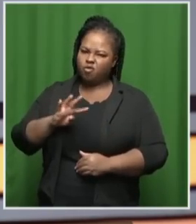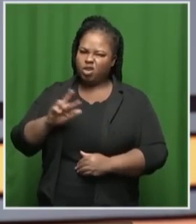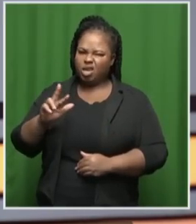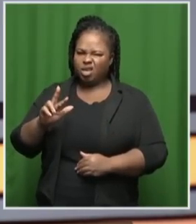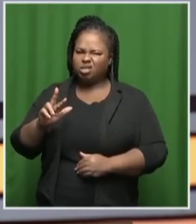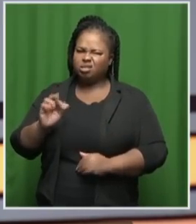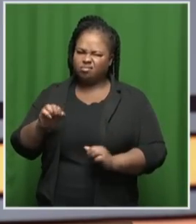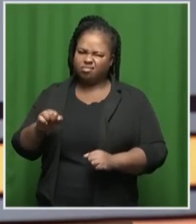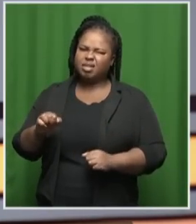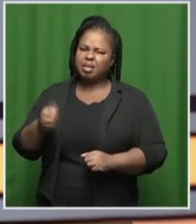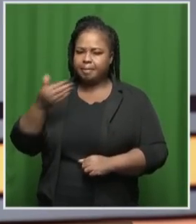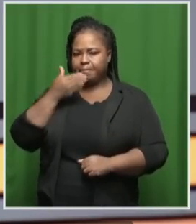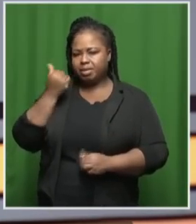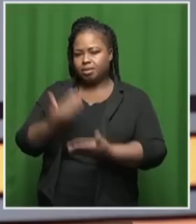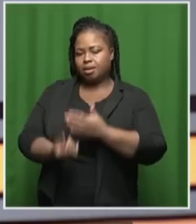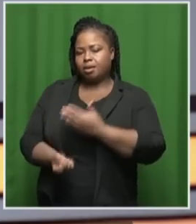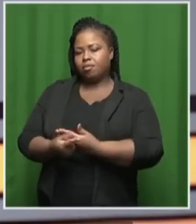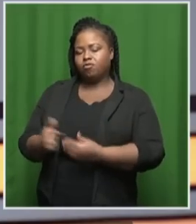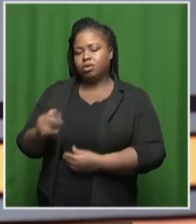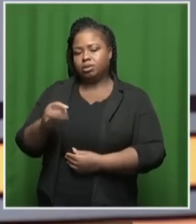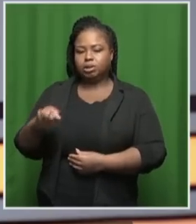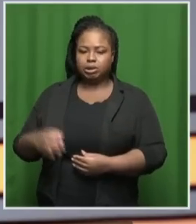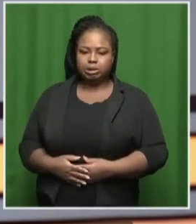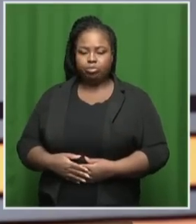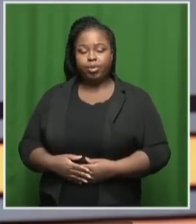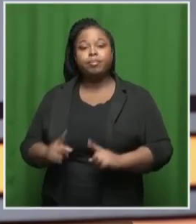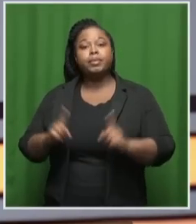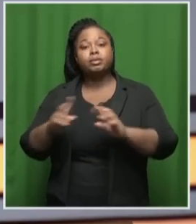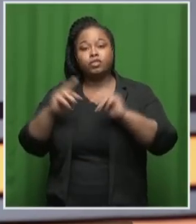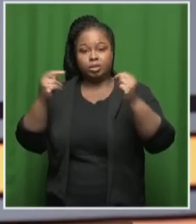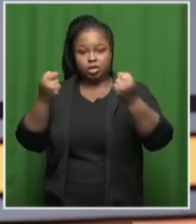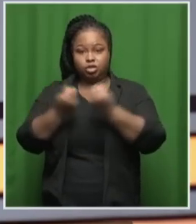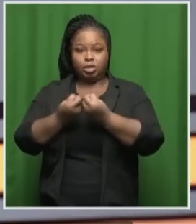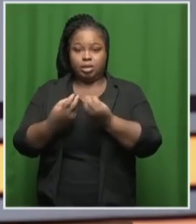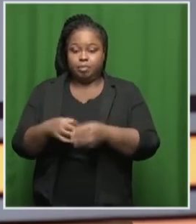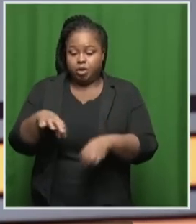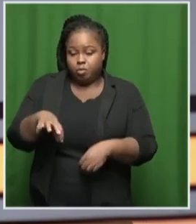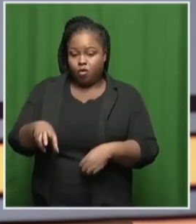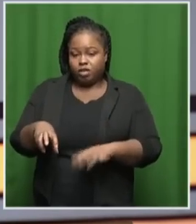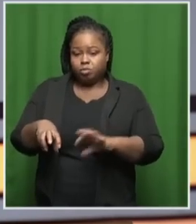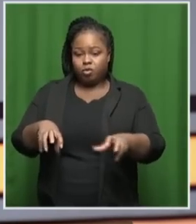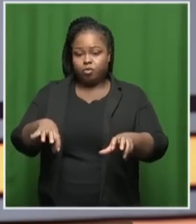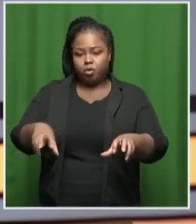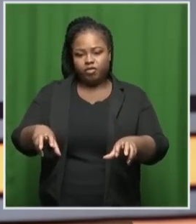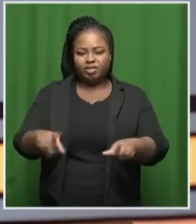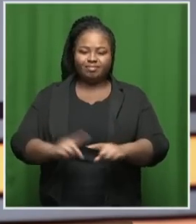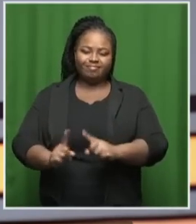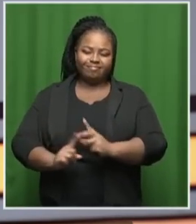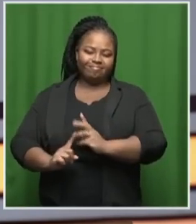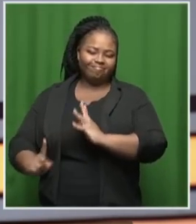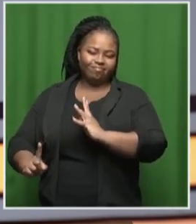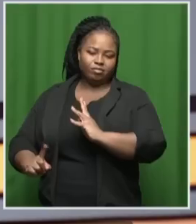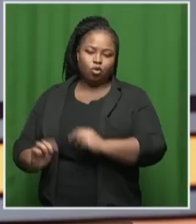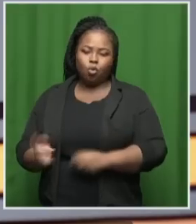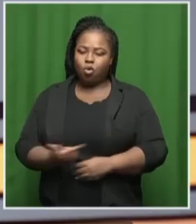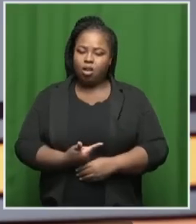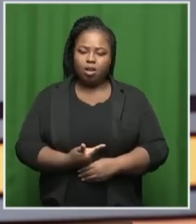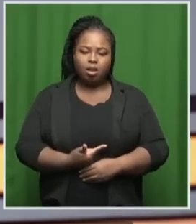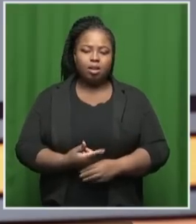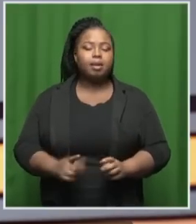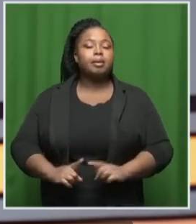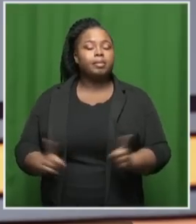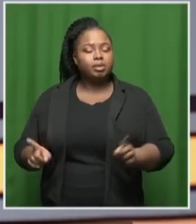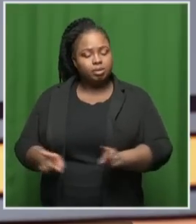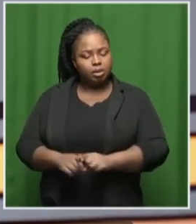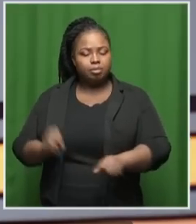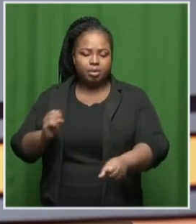the best case scenario for the ANC. And we're talking about nationally. Obviously, what happens in the provinces changes. Different story altogether, different story, but also